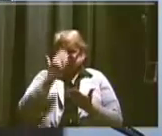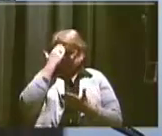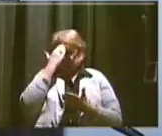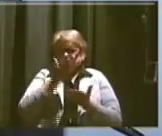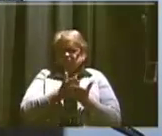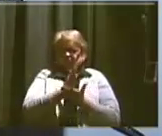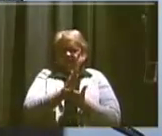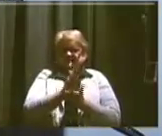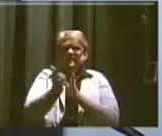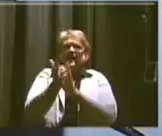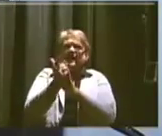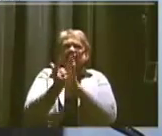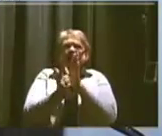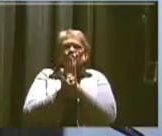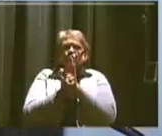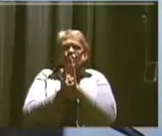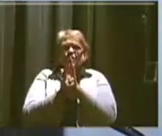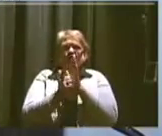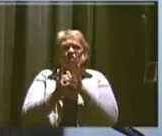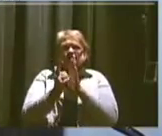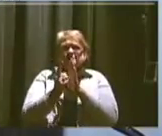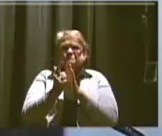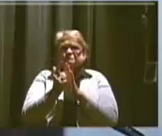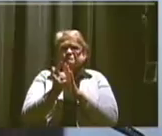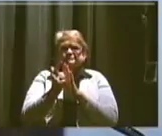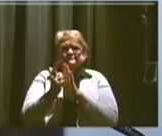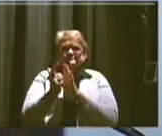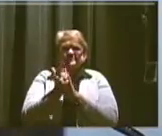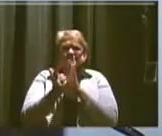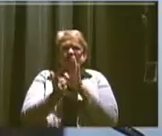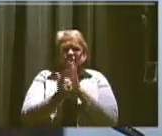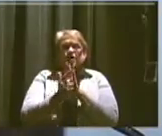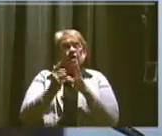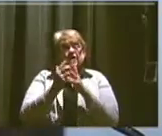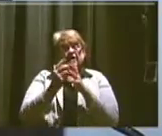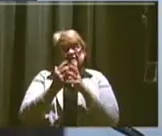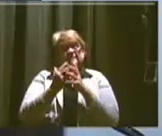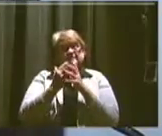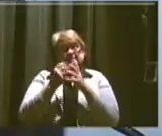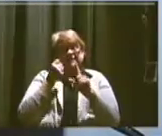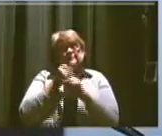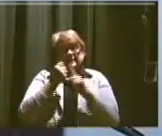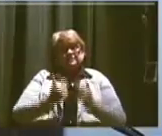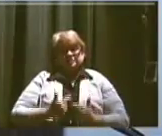law is a big part of your life every day. Thank you.